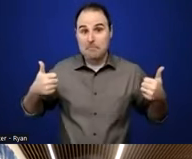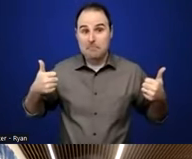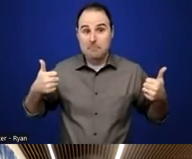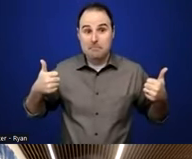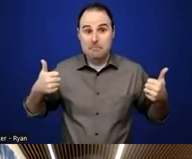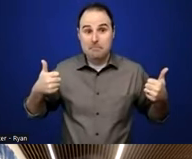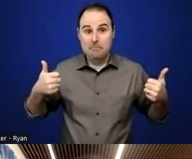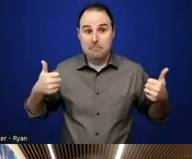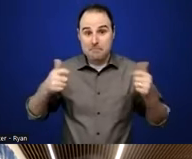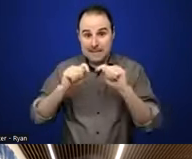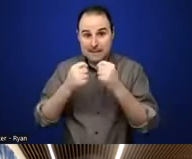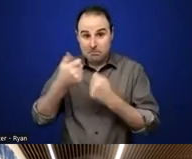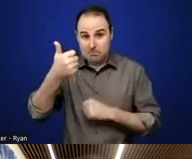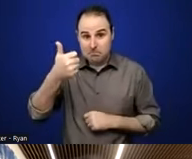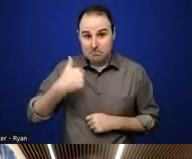Is there anything that I'm missing or forgetting?